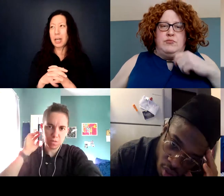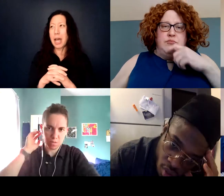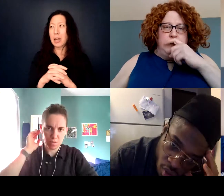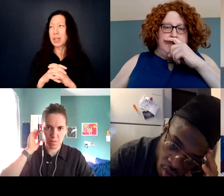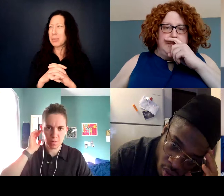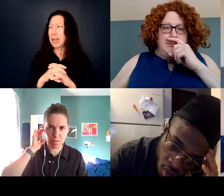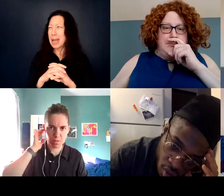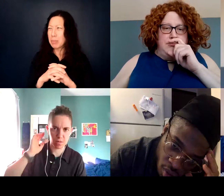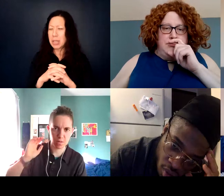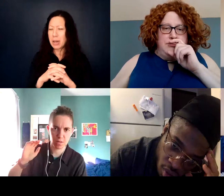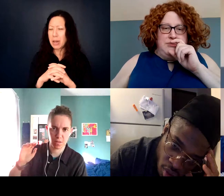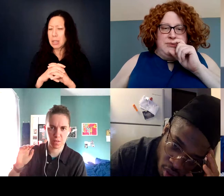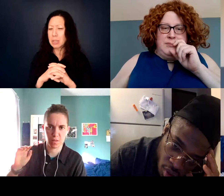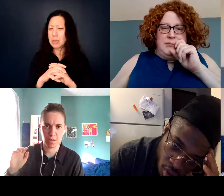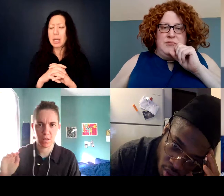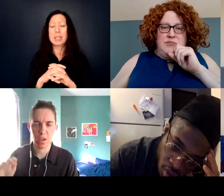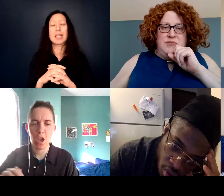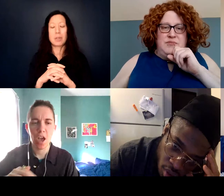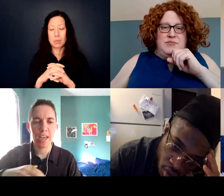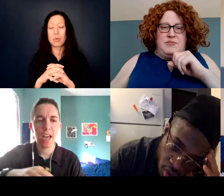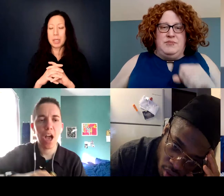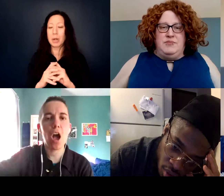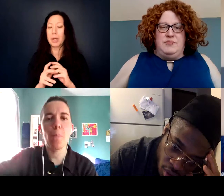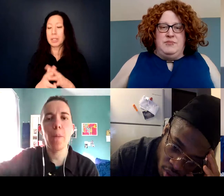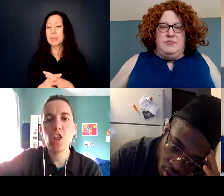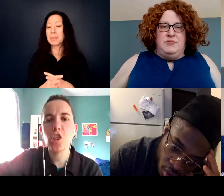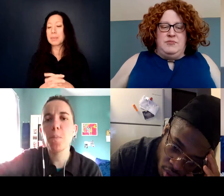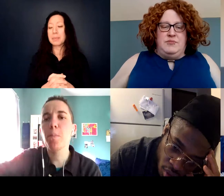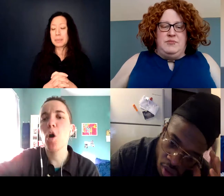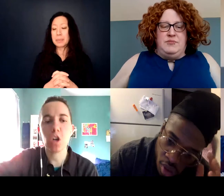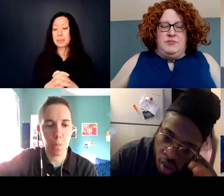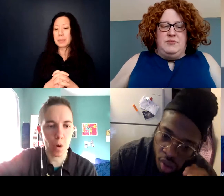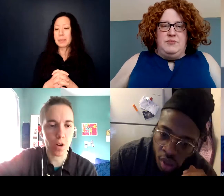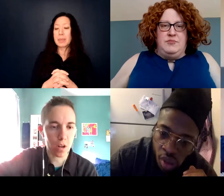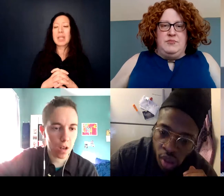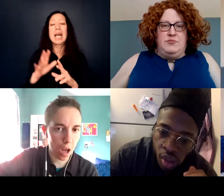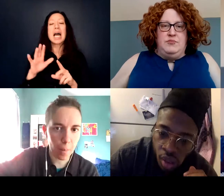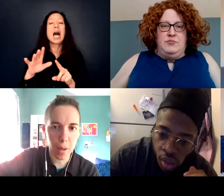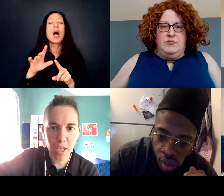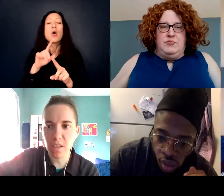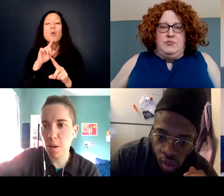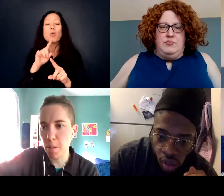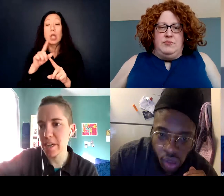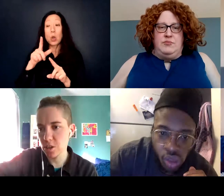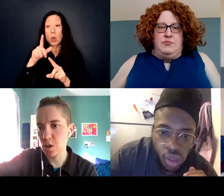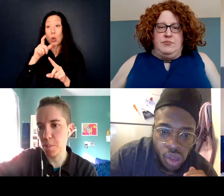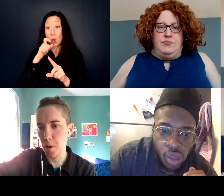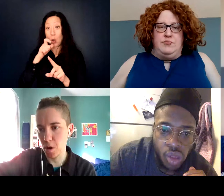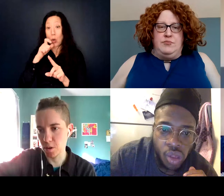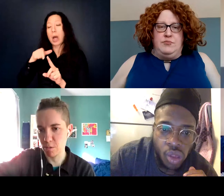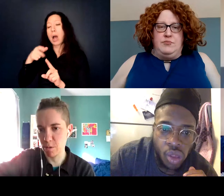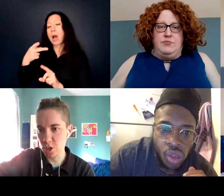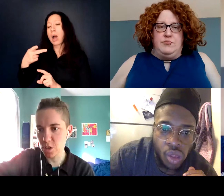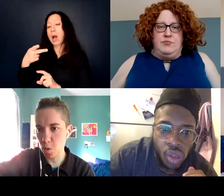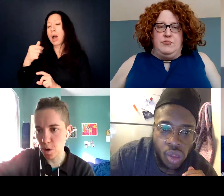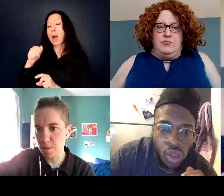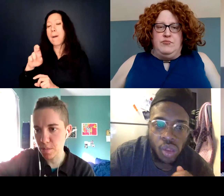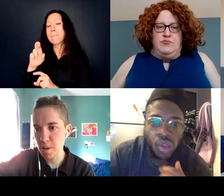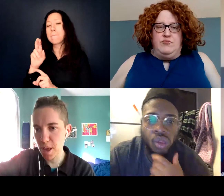Hunter saw an acronym like MPR. Is that what you said? Can you repeat that? The park board is Minnesota Parks